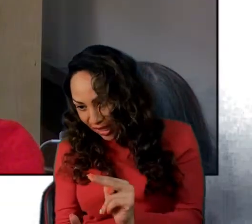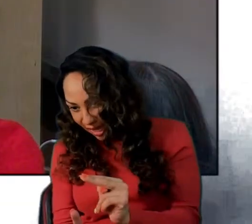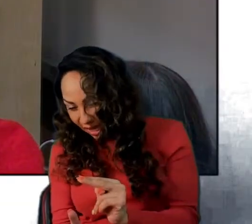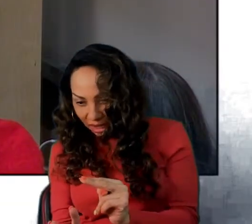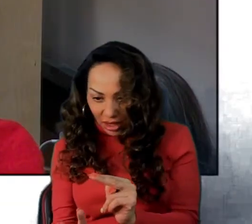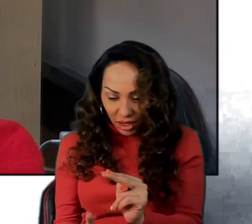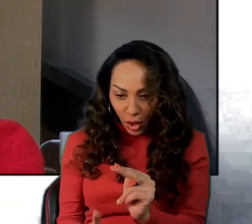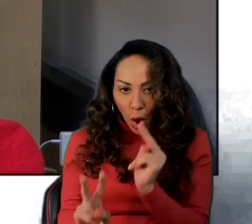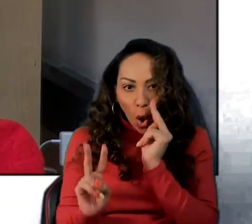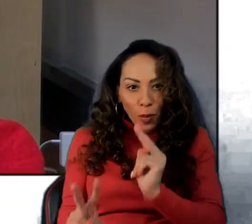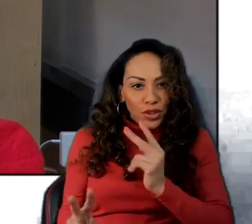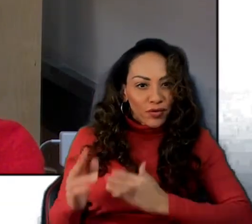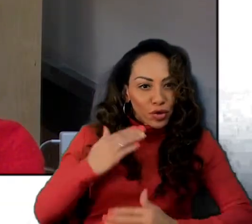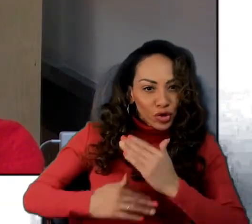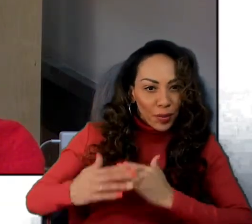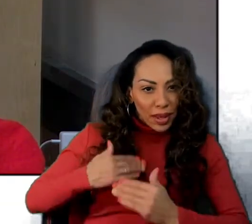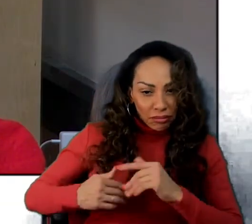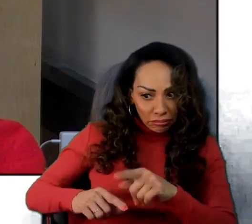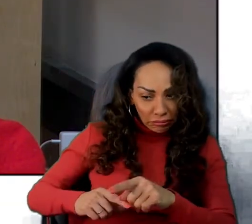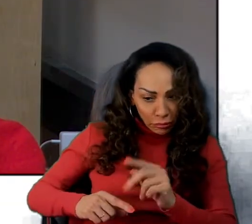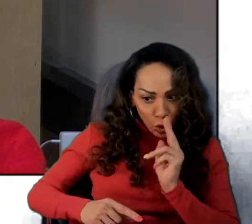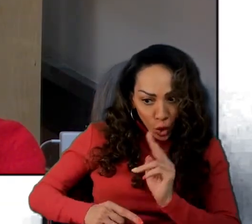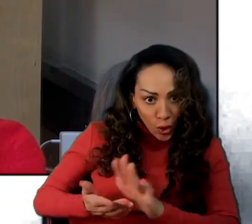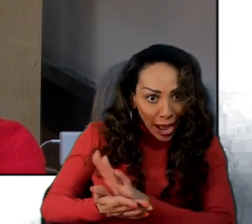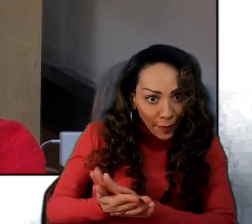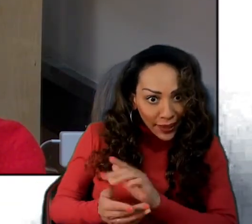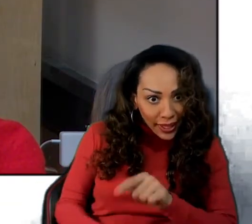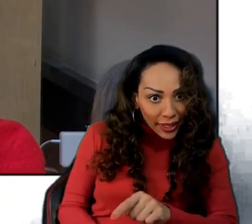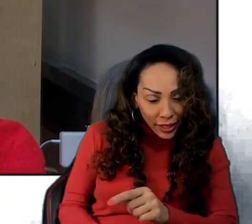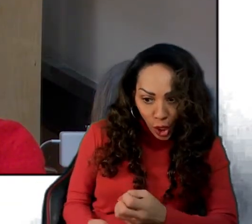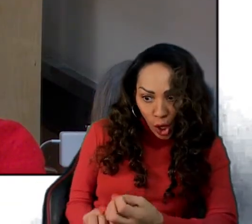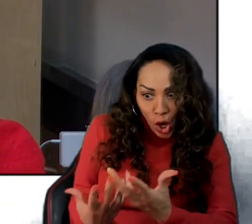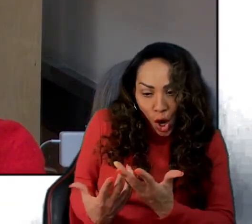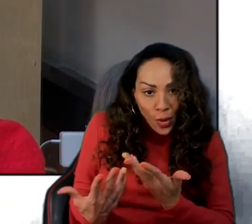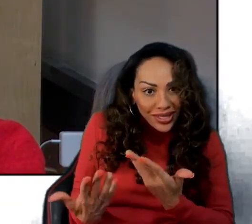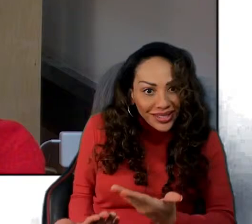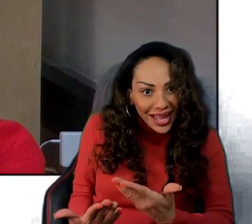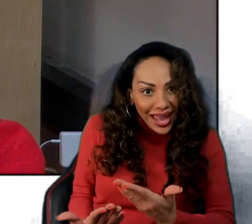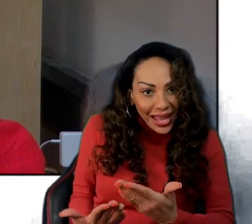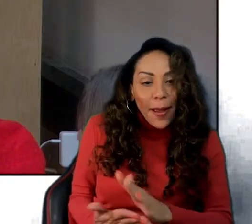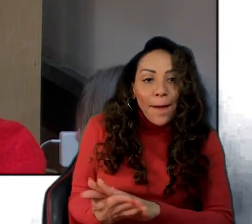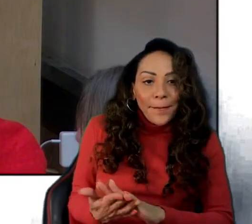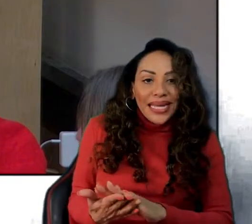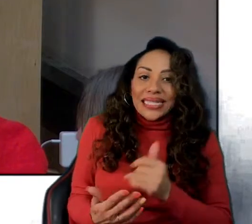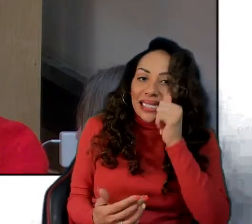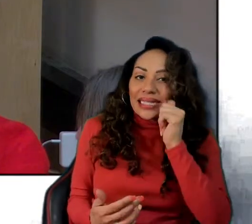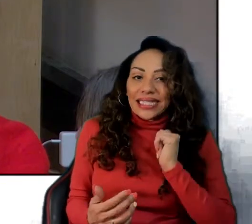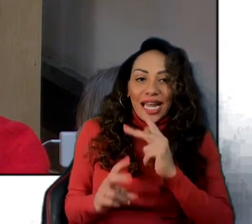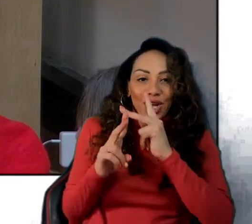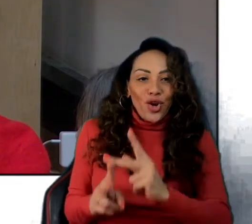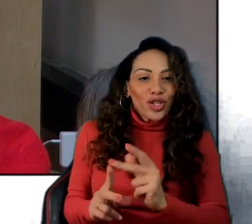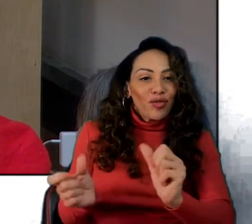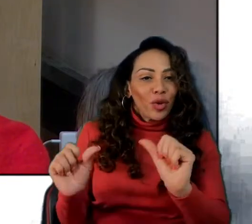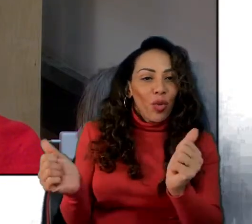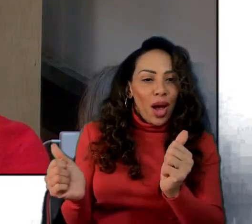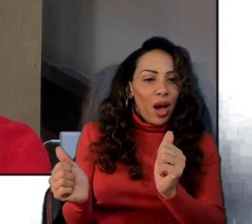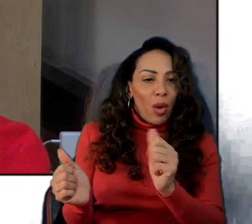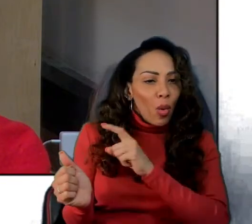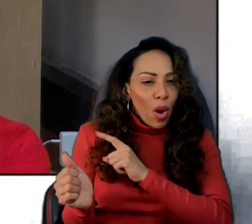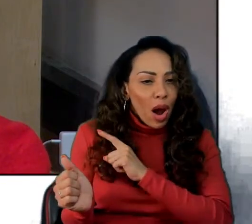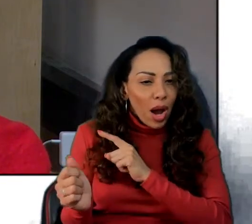today. Maybe we did something good yesterday. And I think one thing that really did change our kind of perspective is